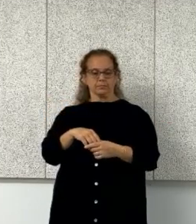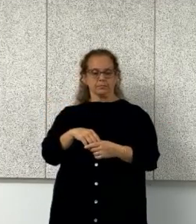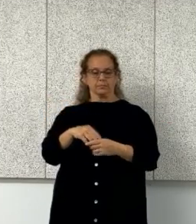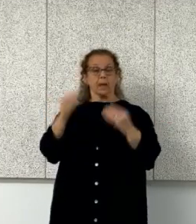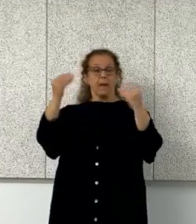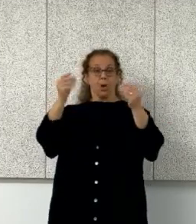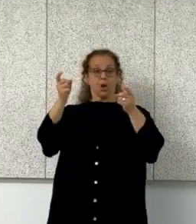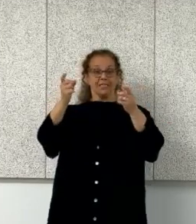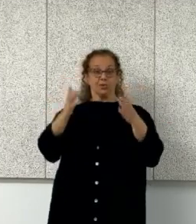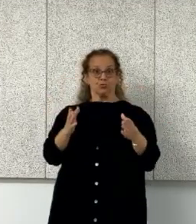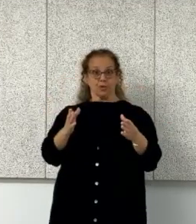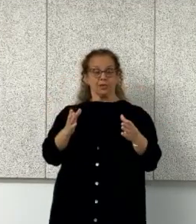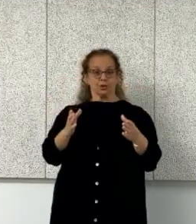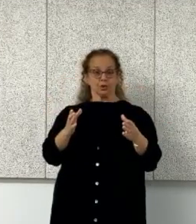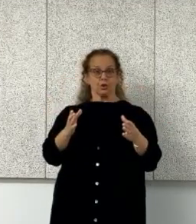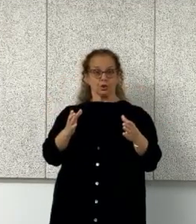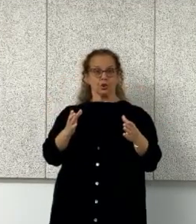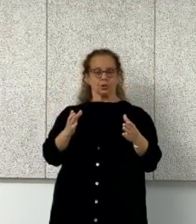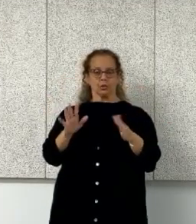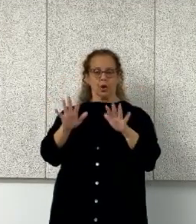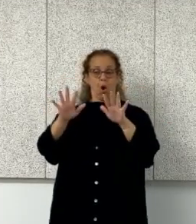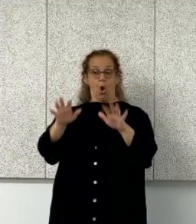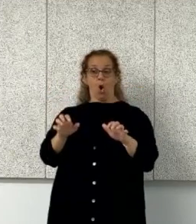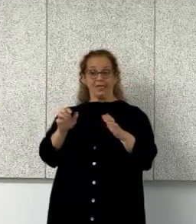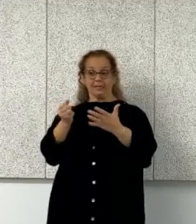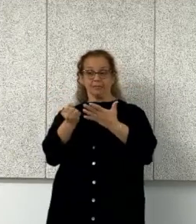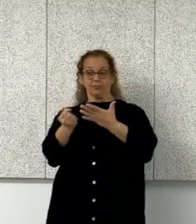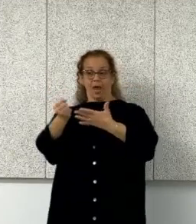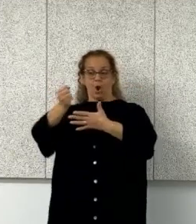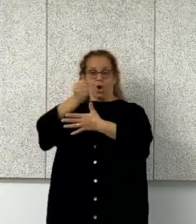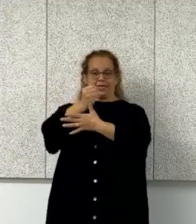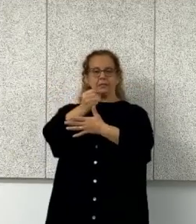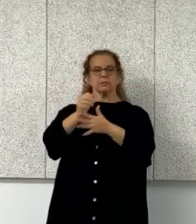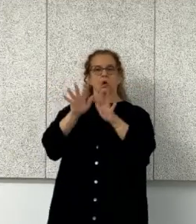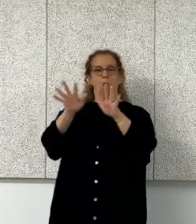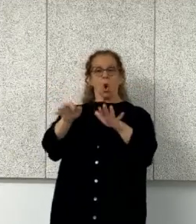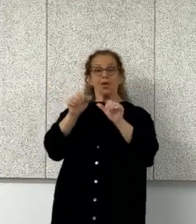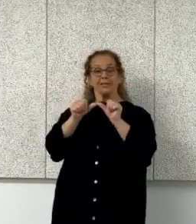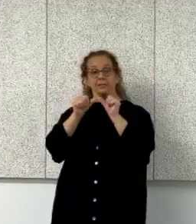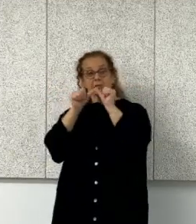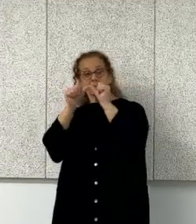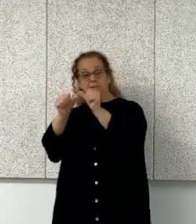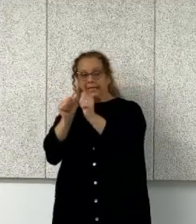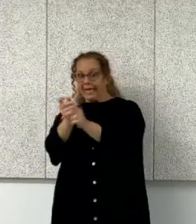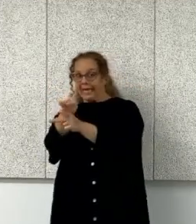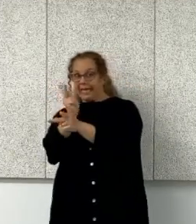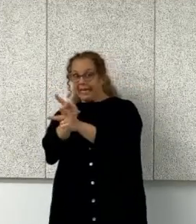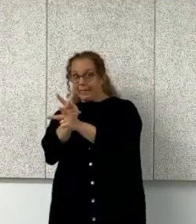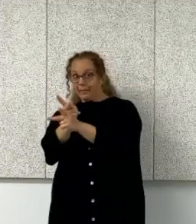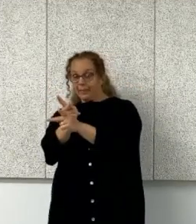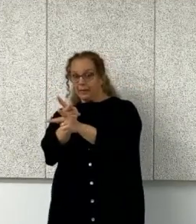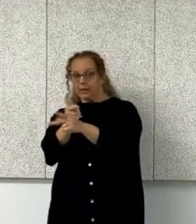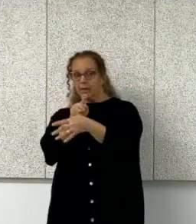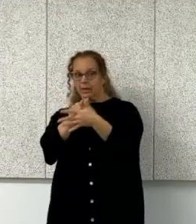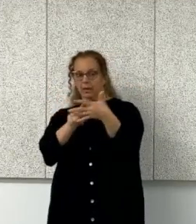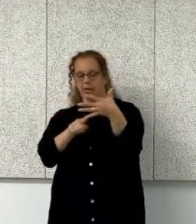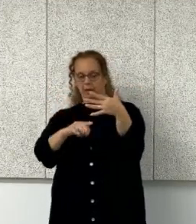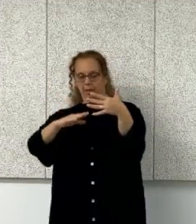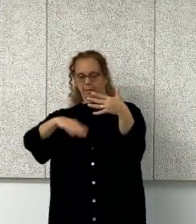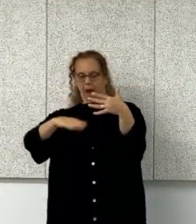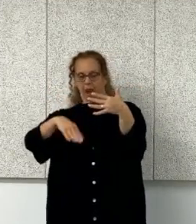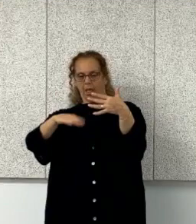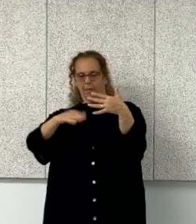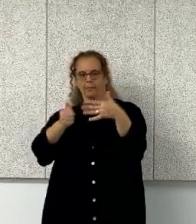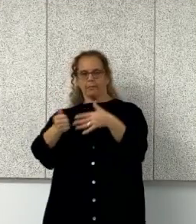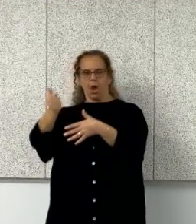marketing directors ranked their audience priorities, and audience retention actually for the majority of respondents came in the bottom half of